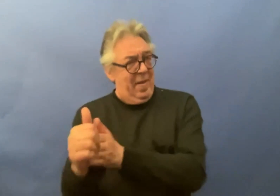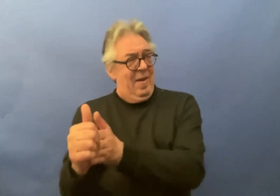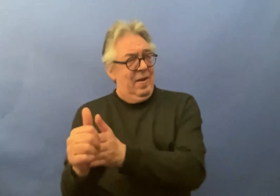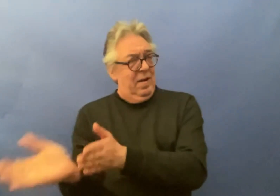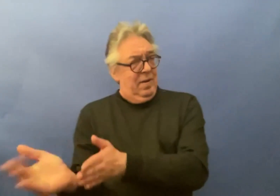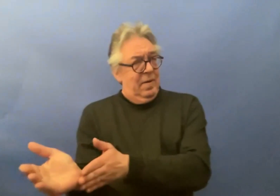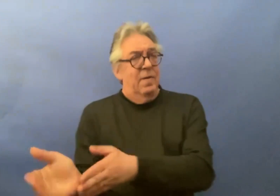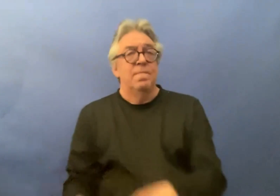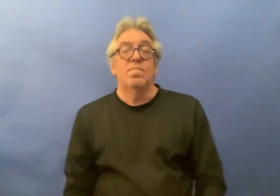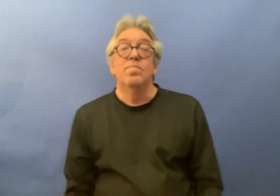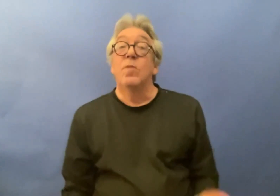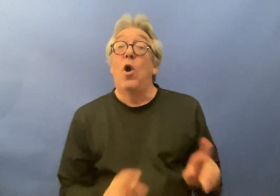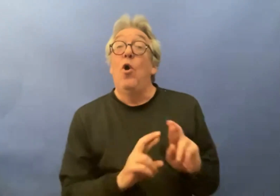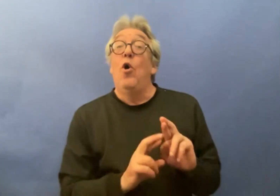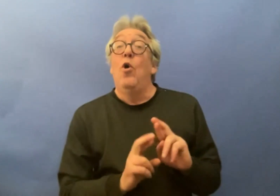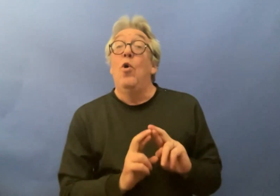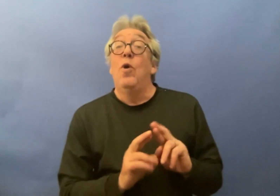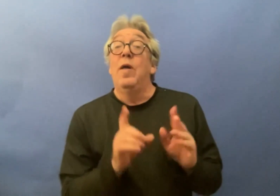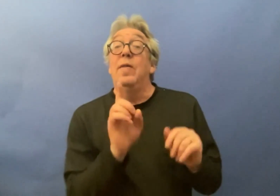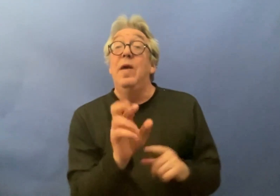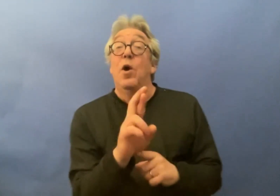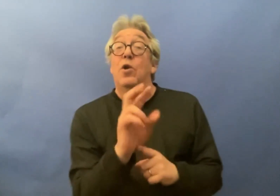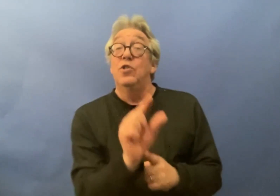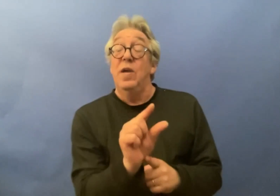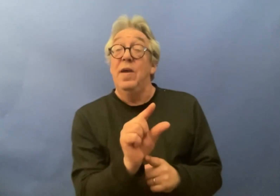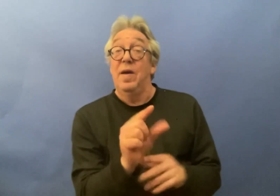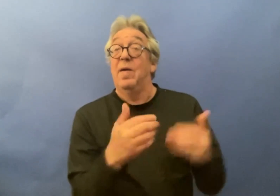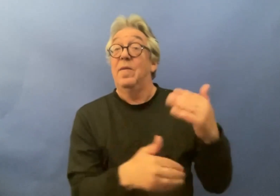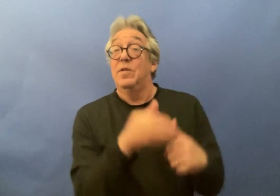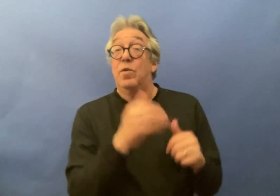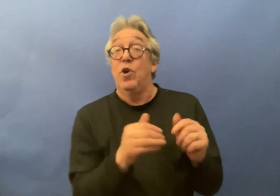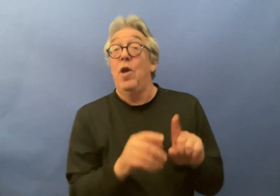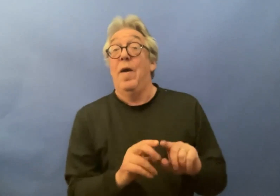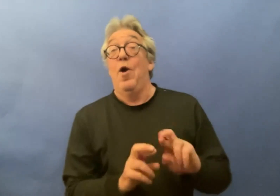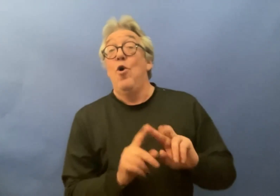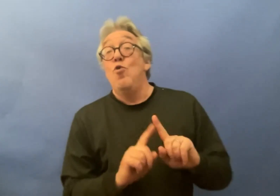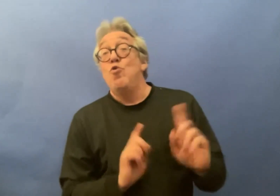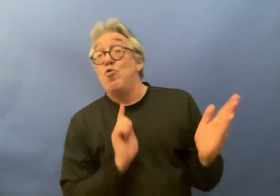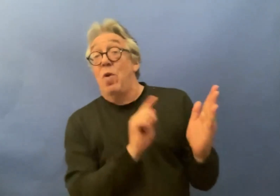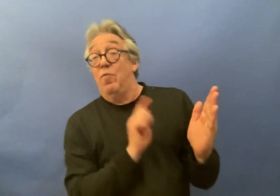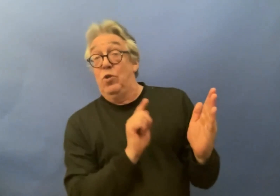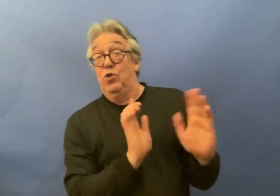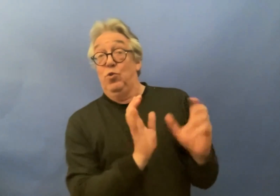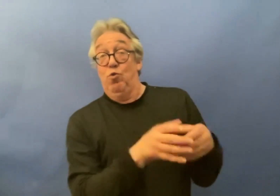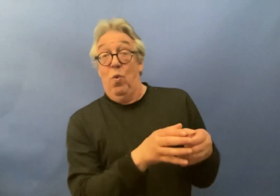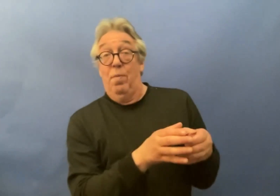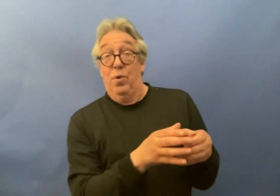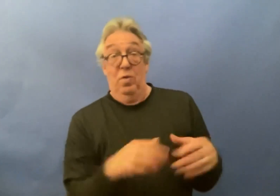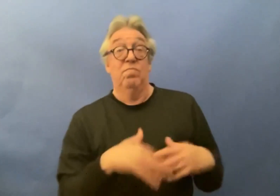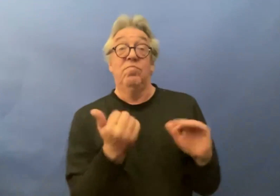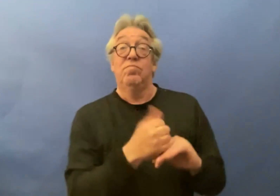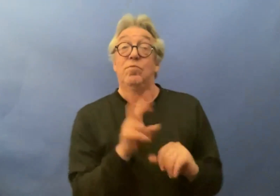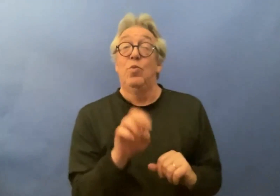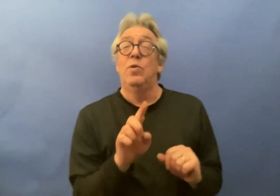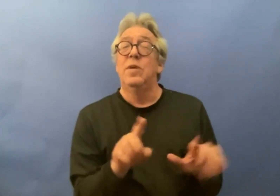So the reference group, the Disability Reference Group, DRG, since its establishment in 2020,